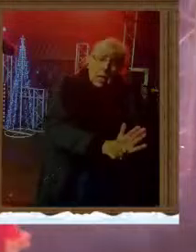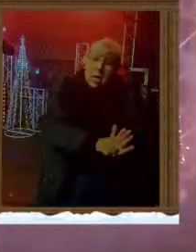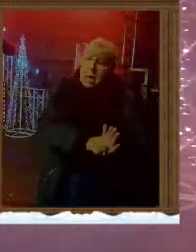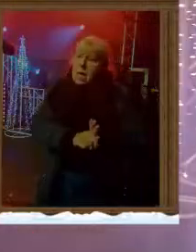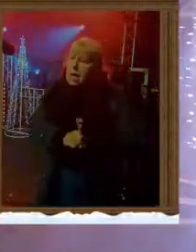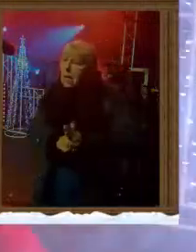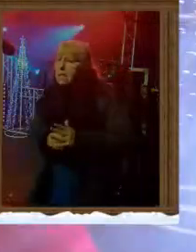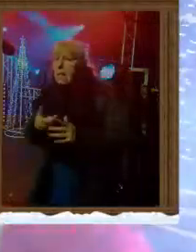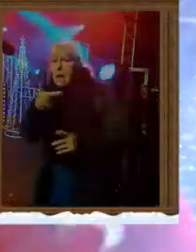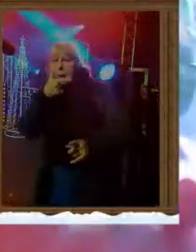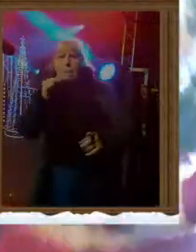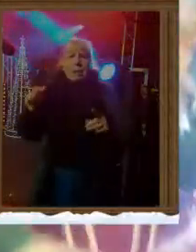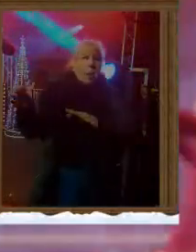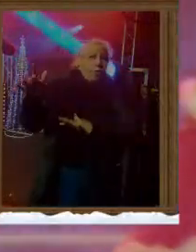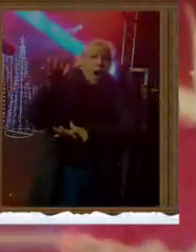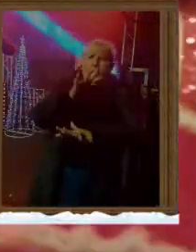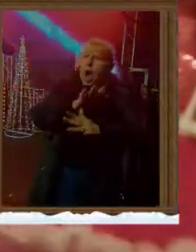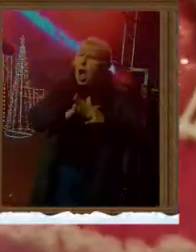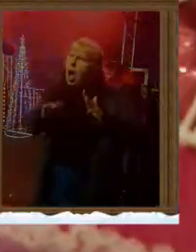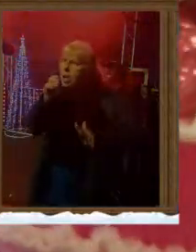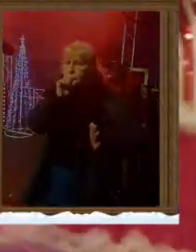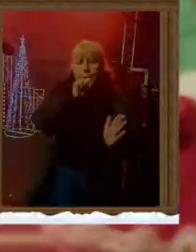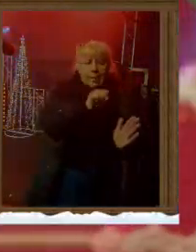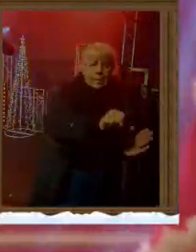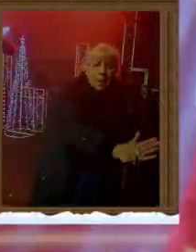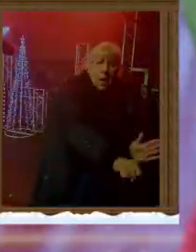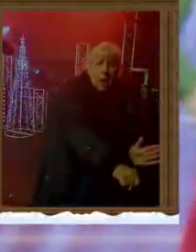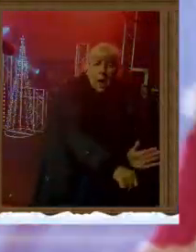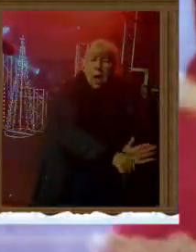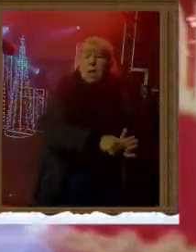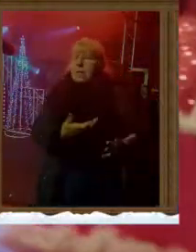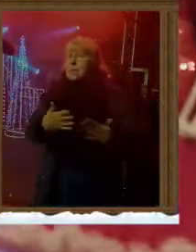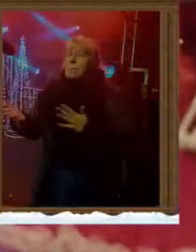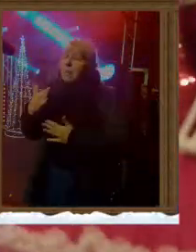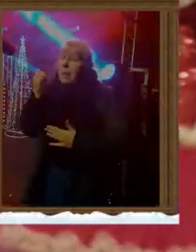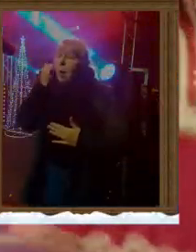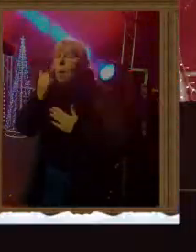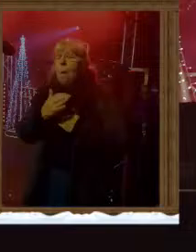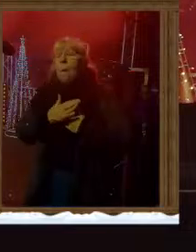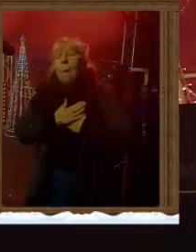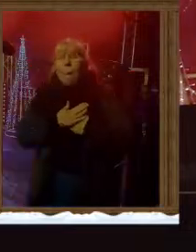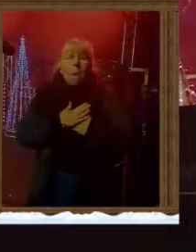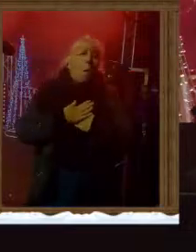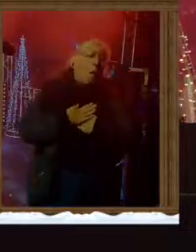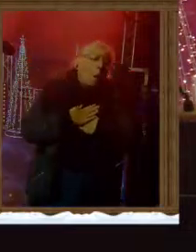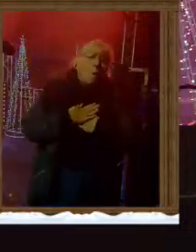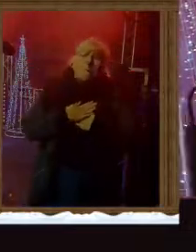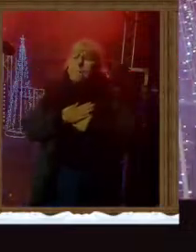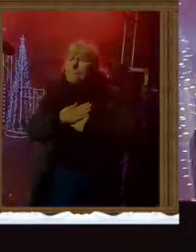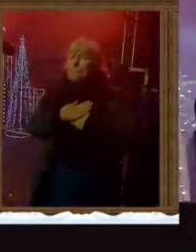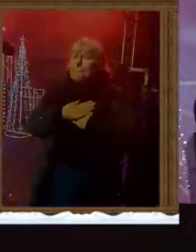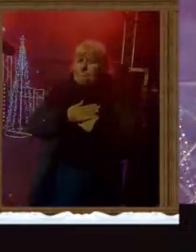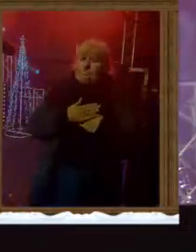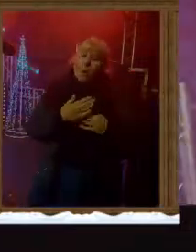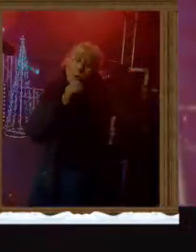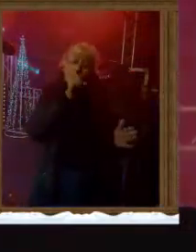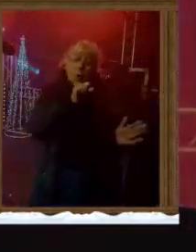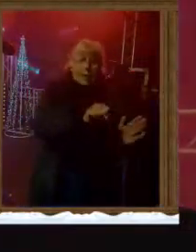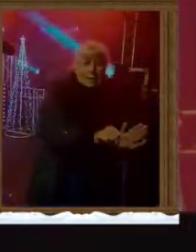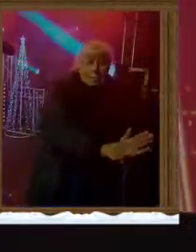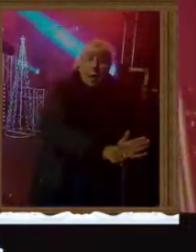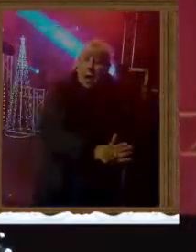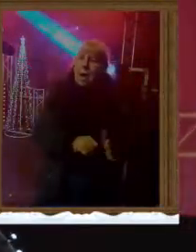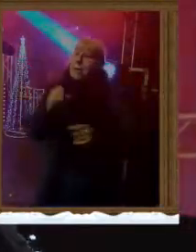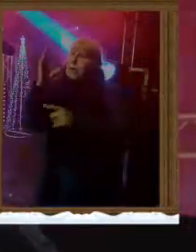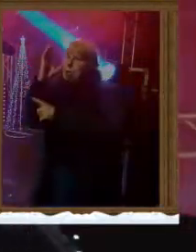of people around. Christmas. Baby, please come home. Christmas. The